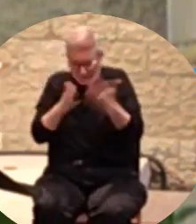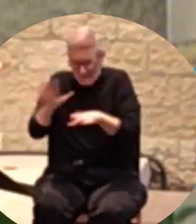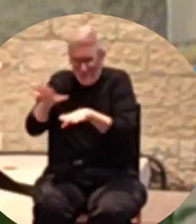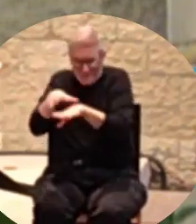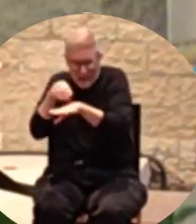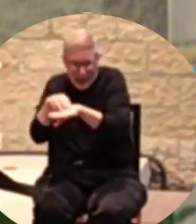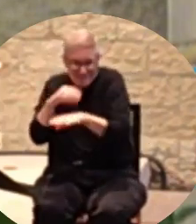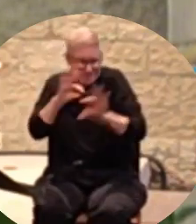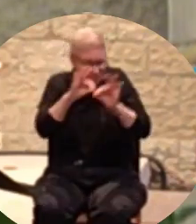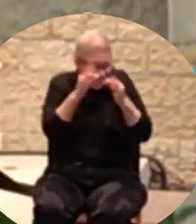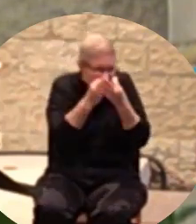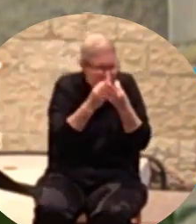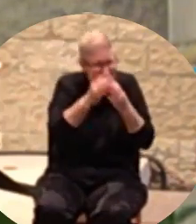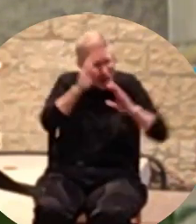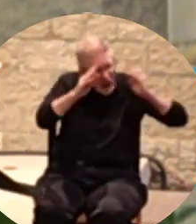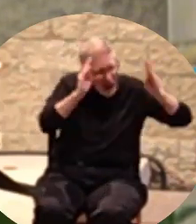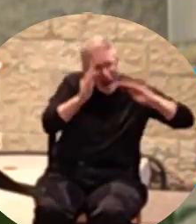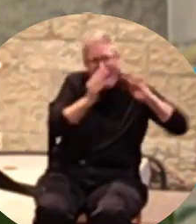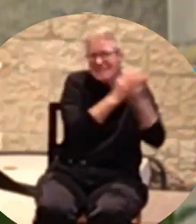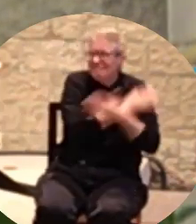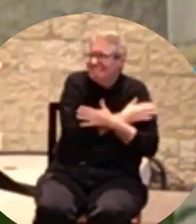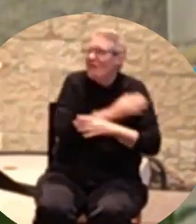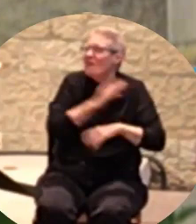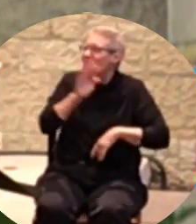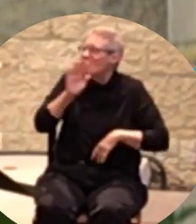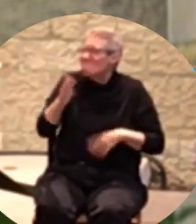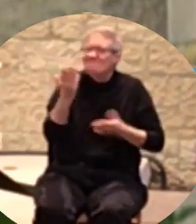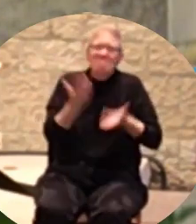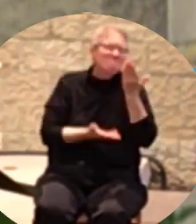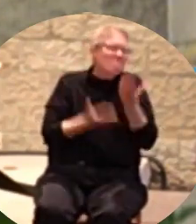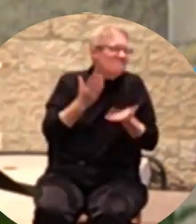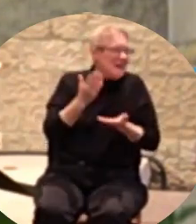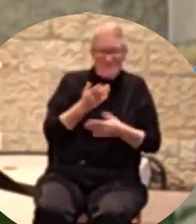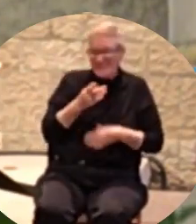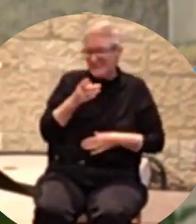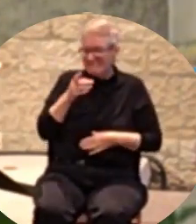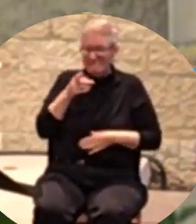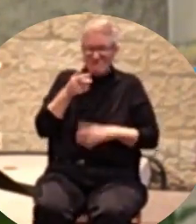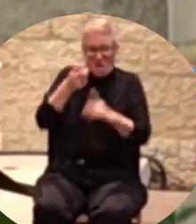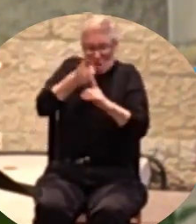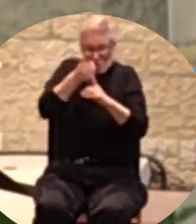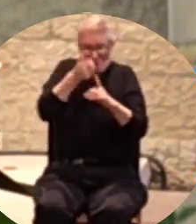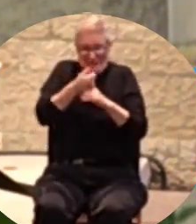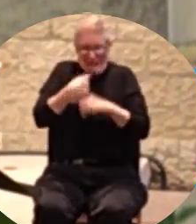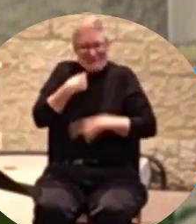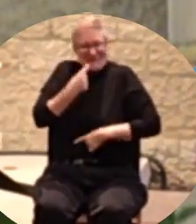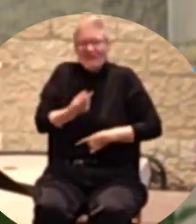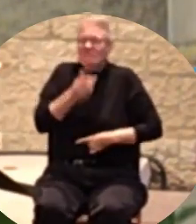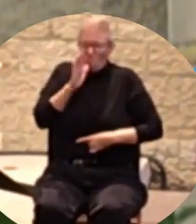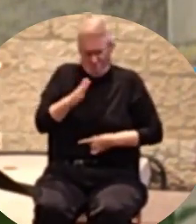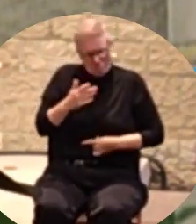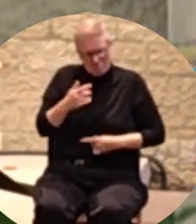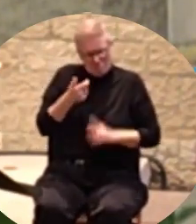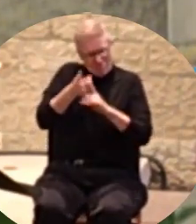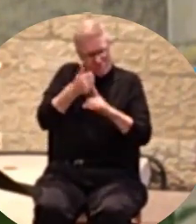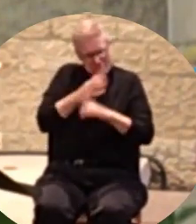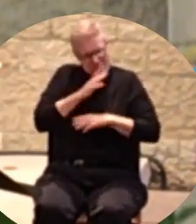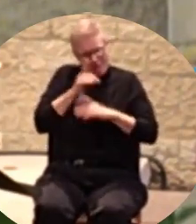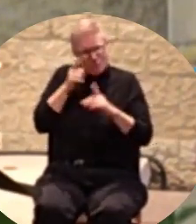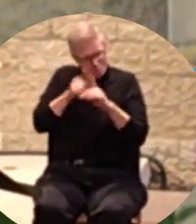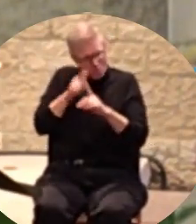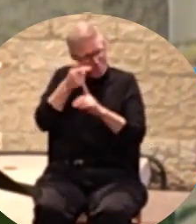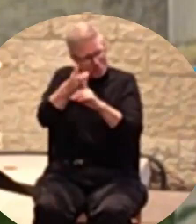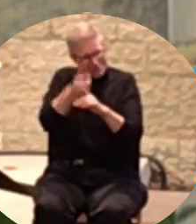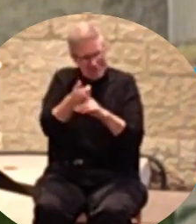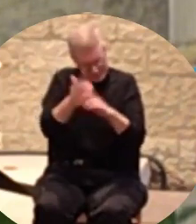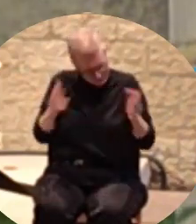your family, it may be your friend, it may be your lower self greeting your higher self, but let's greet them right now, okay?